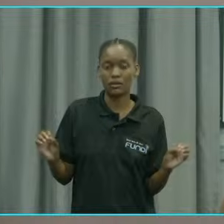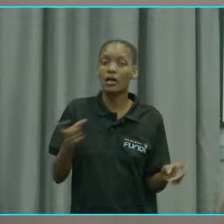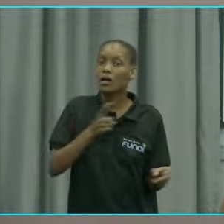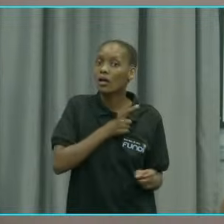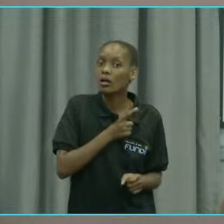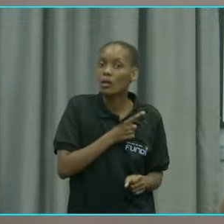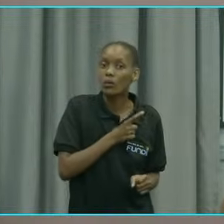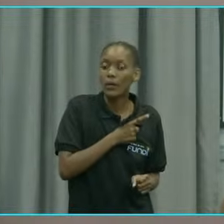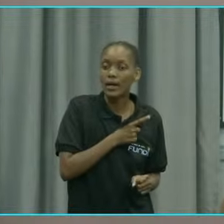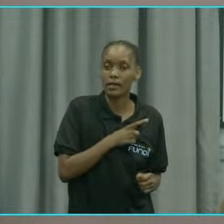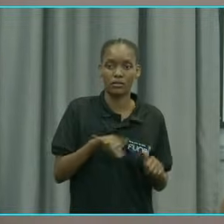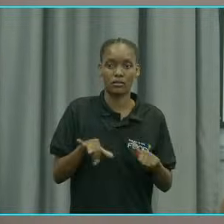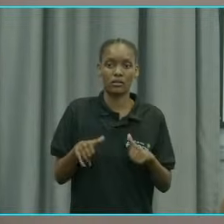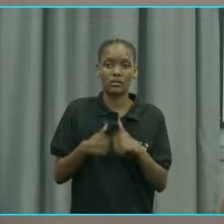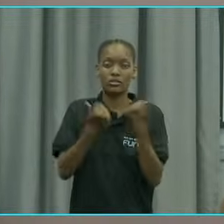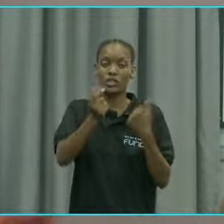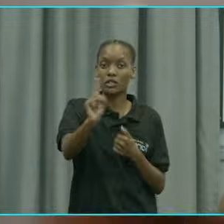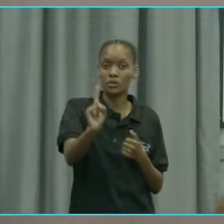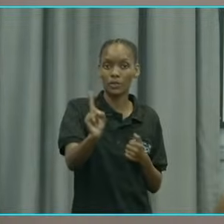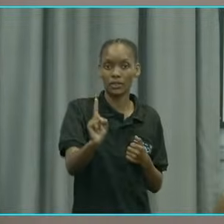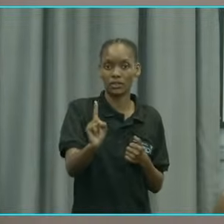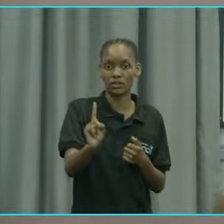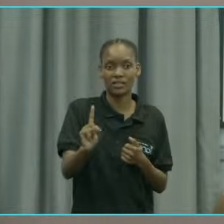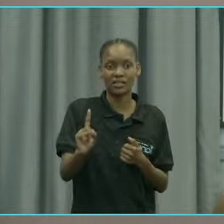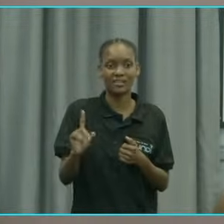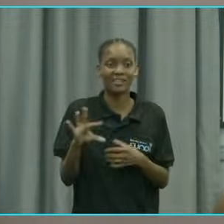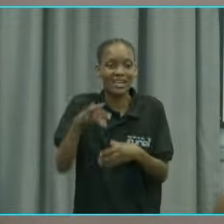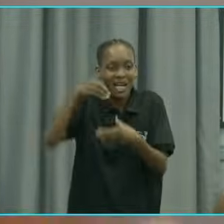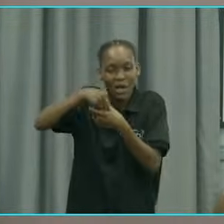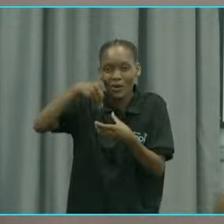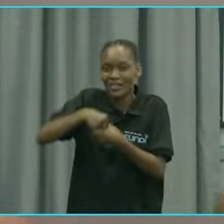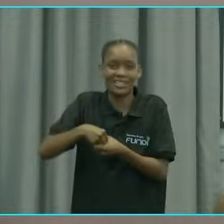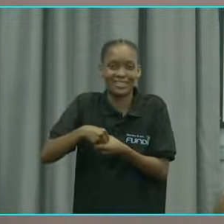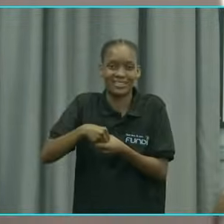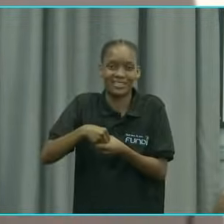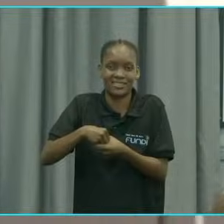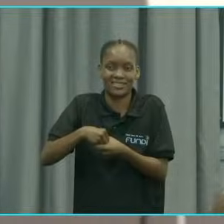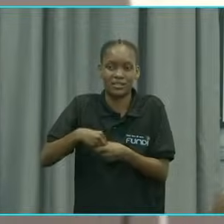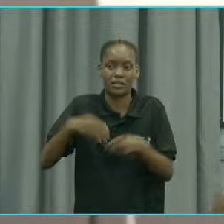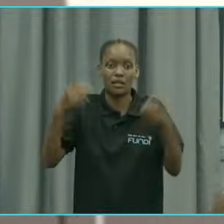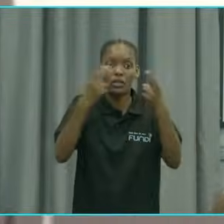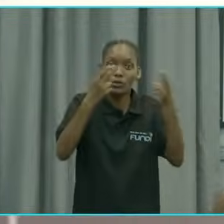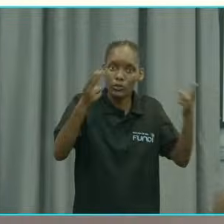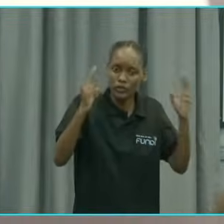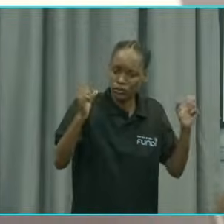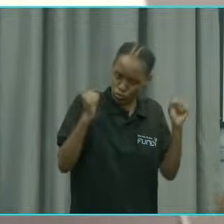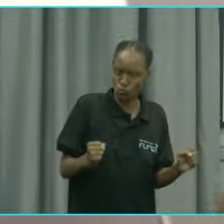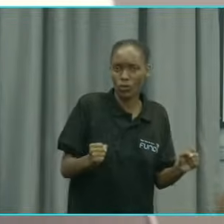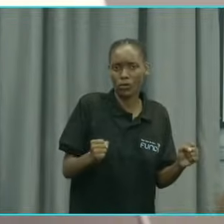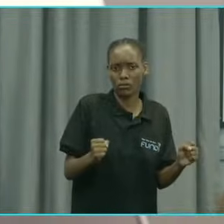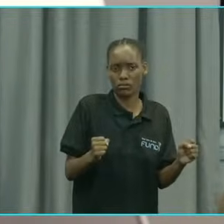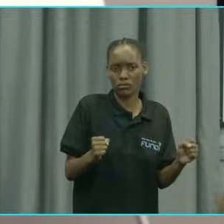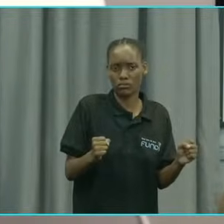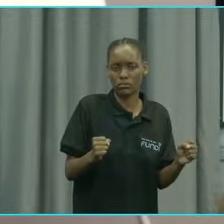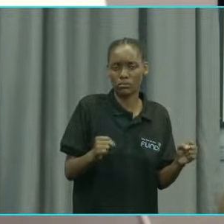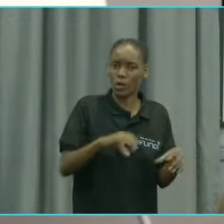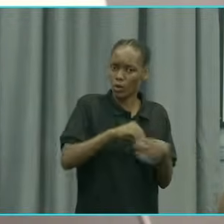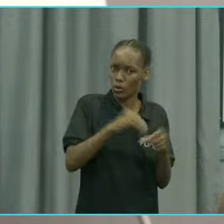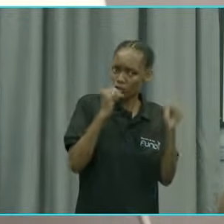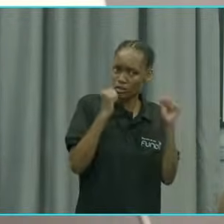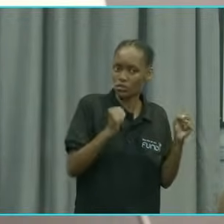Because the challenge is that it is not about the content. Universities are very strong in that. The problem